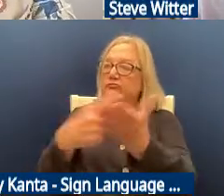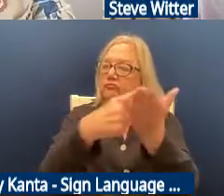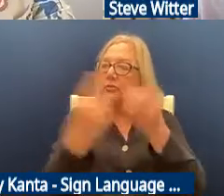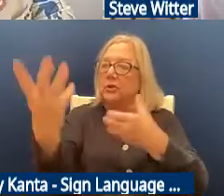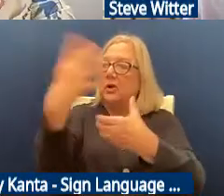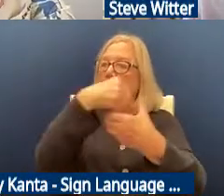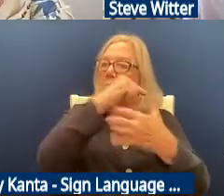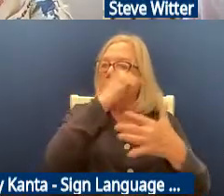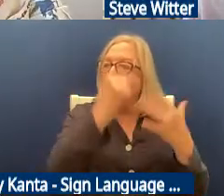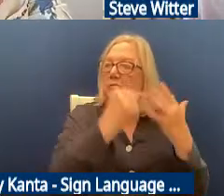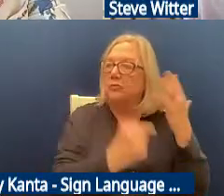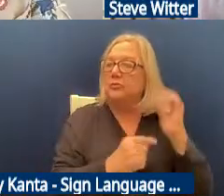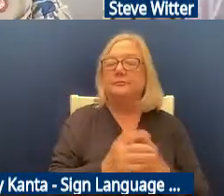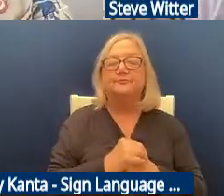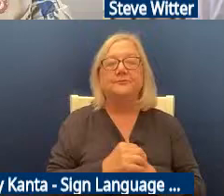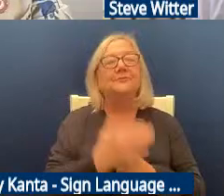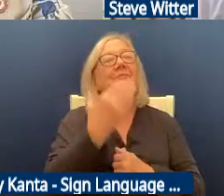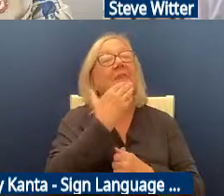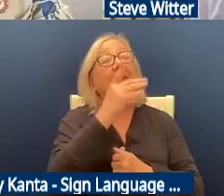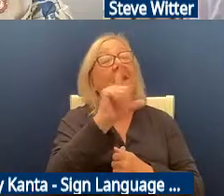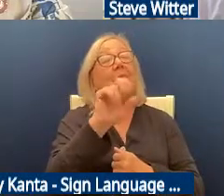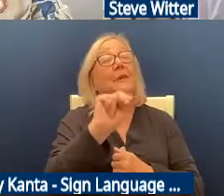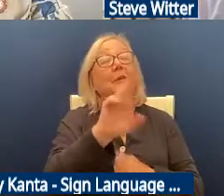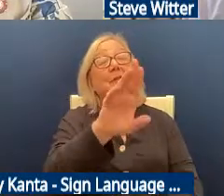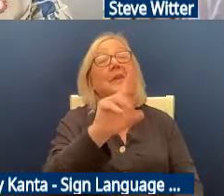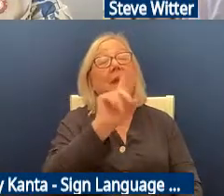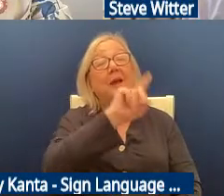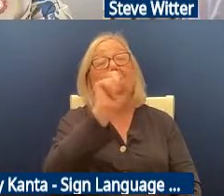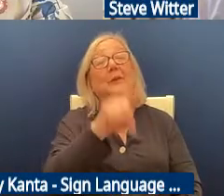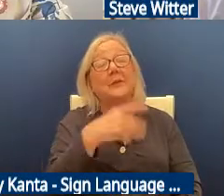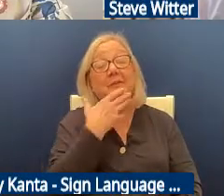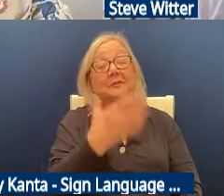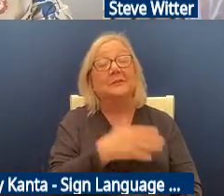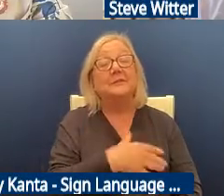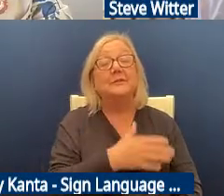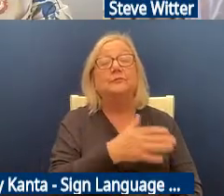Great. Thank you, Dan, for that question. Matt.